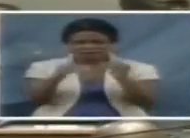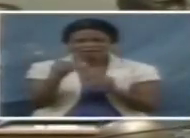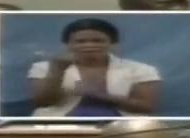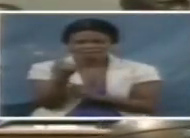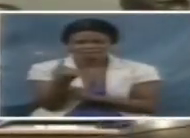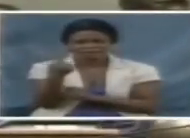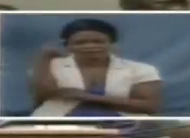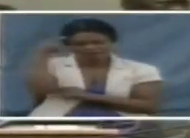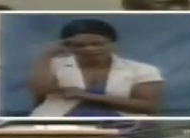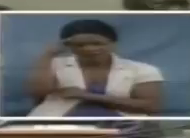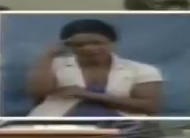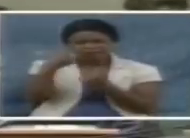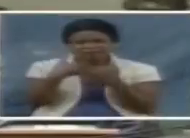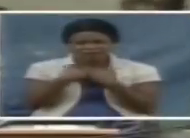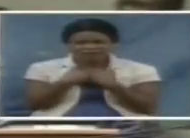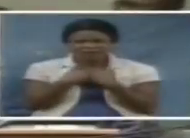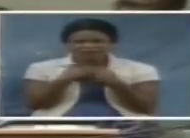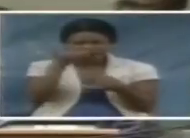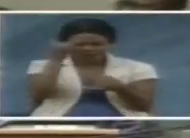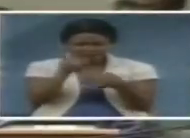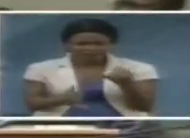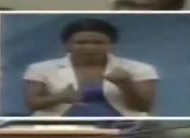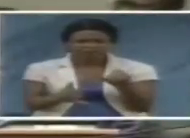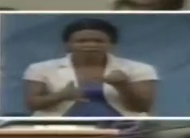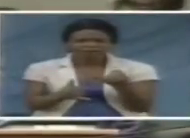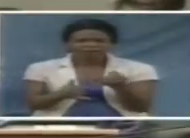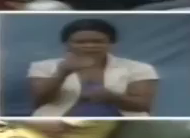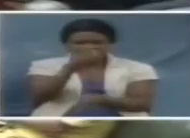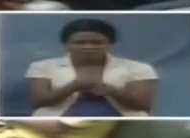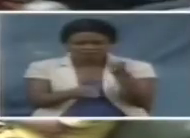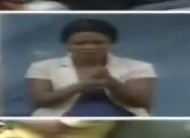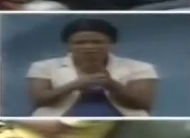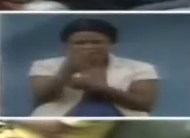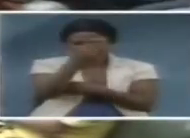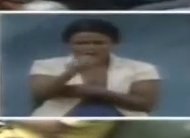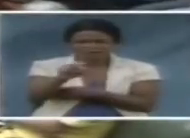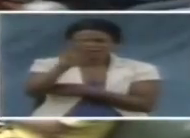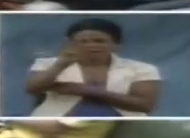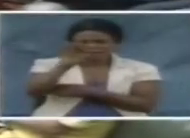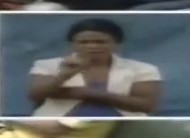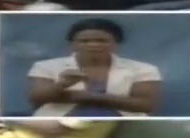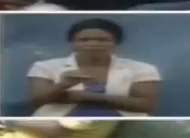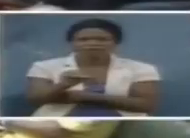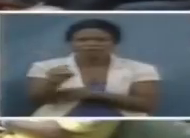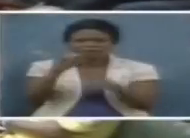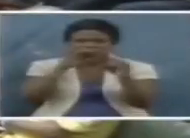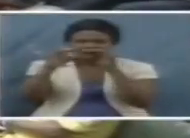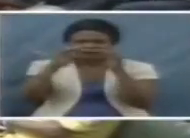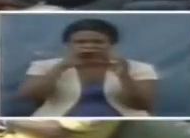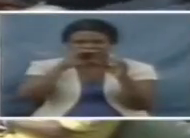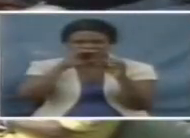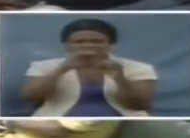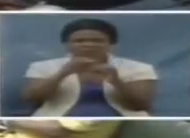Under phase 1, government has concluded the construction of